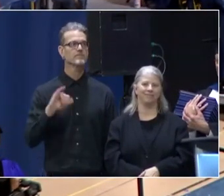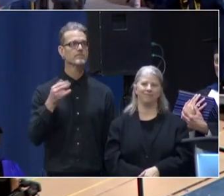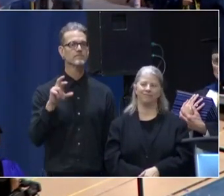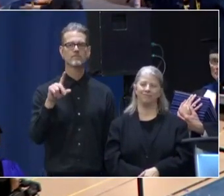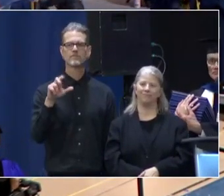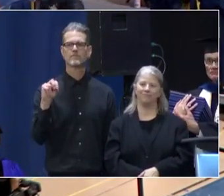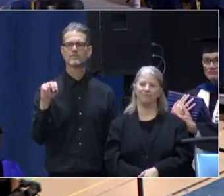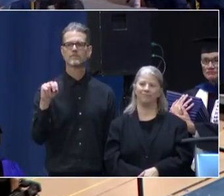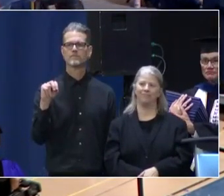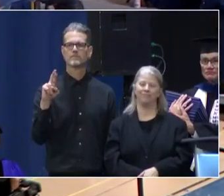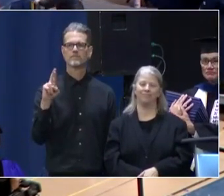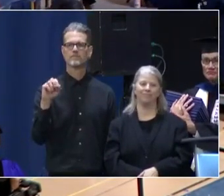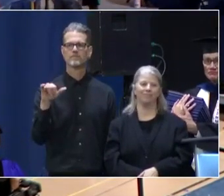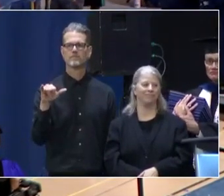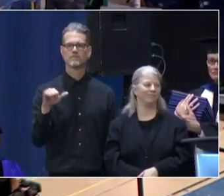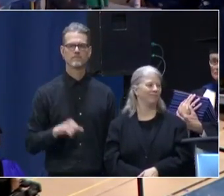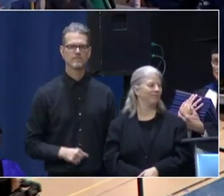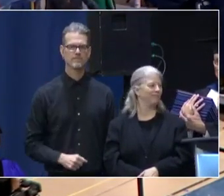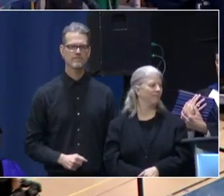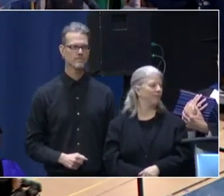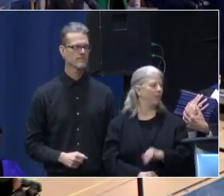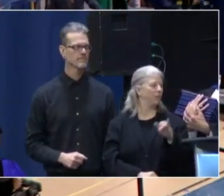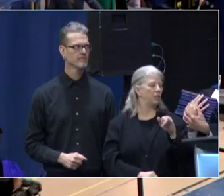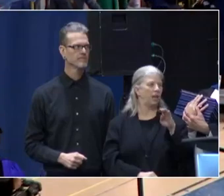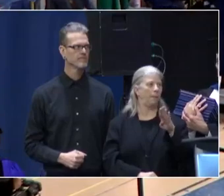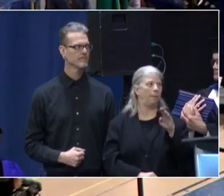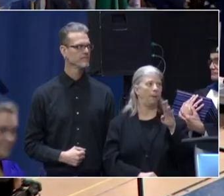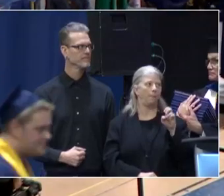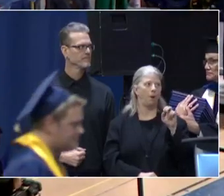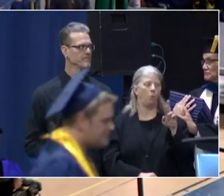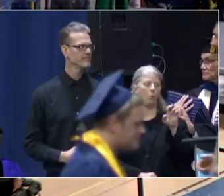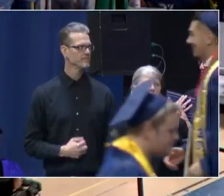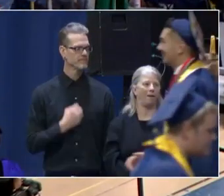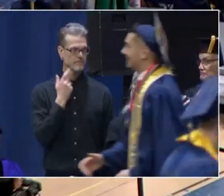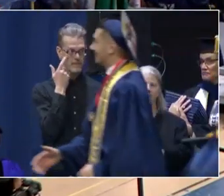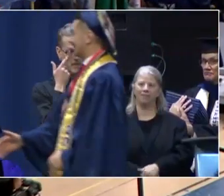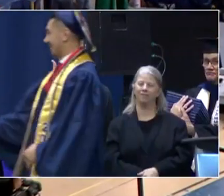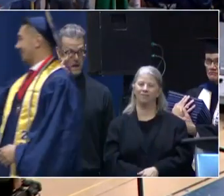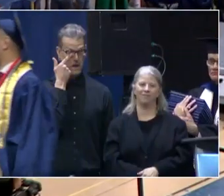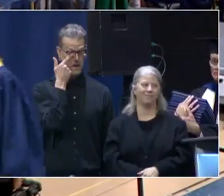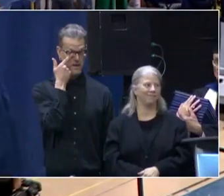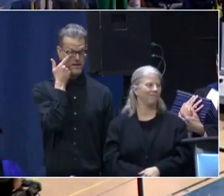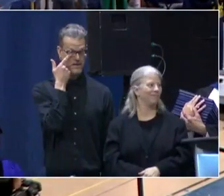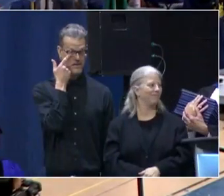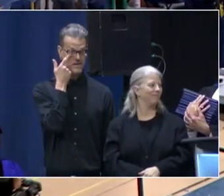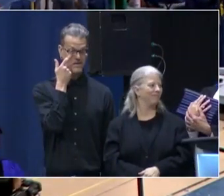Jordan Roy. Jacob Bo Roth.